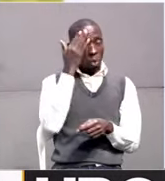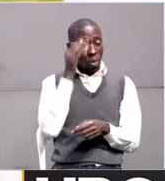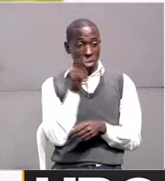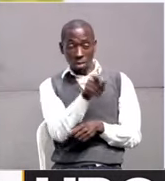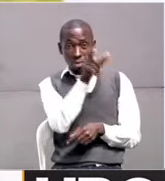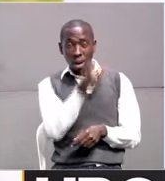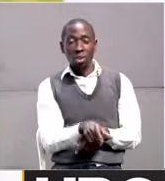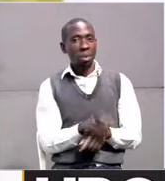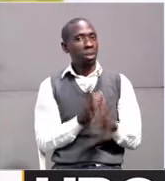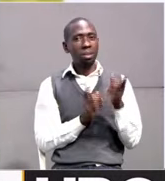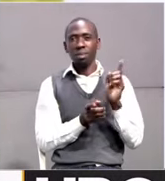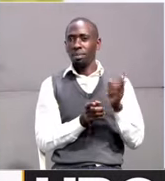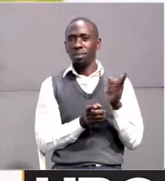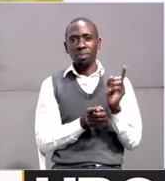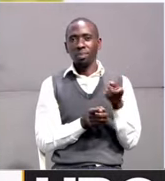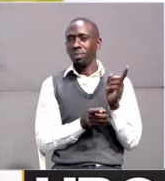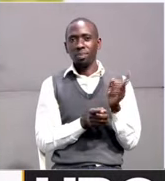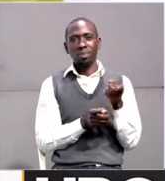not